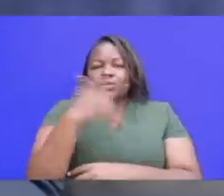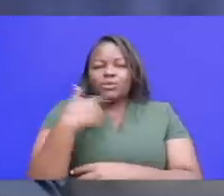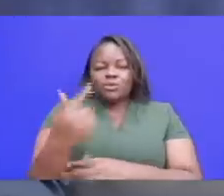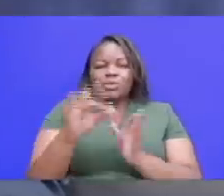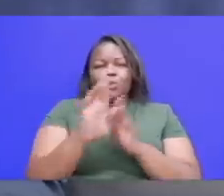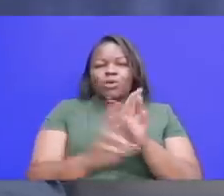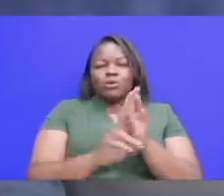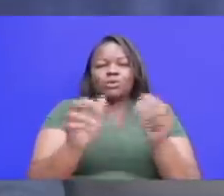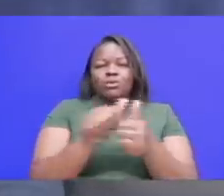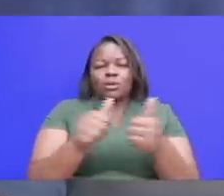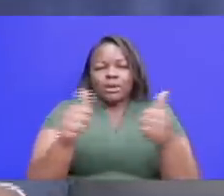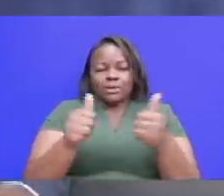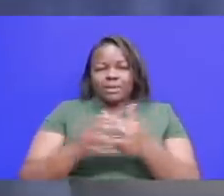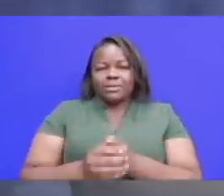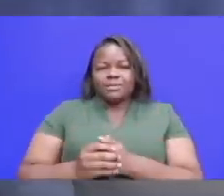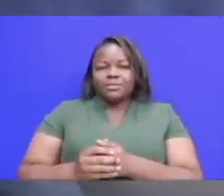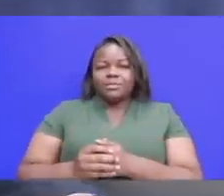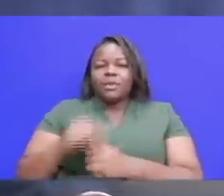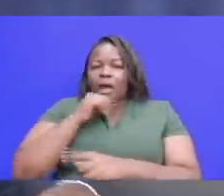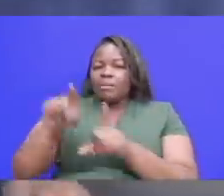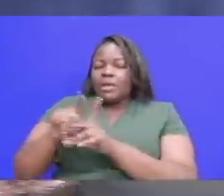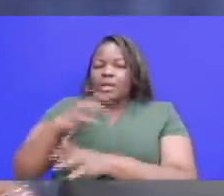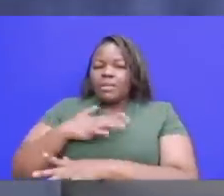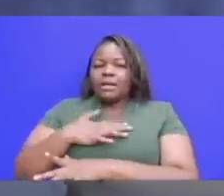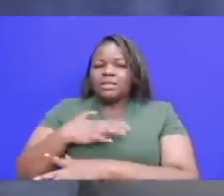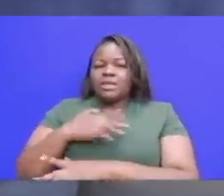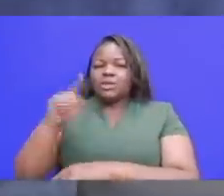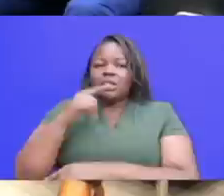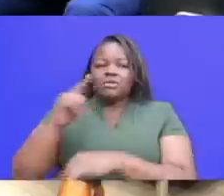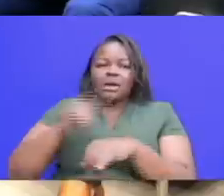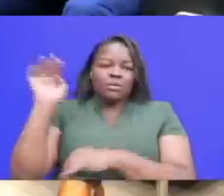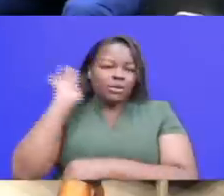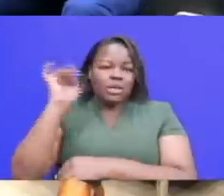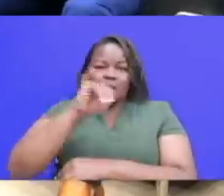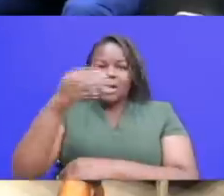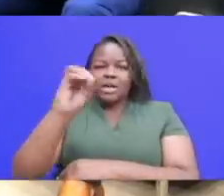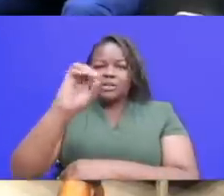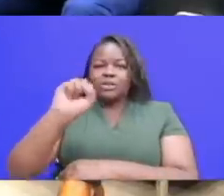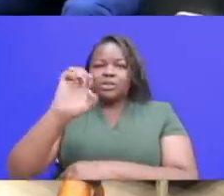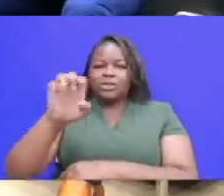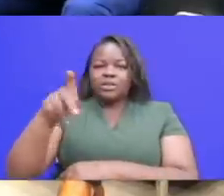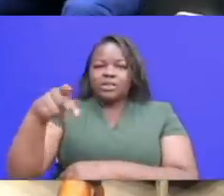Amen. Brother Migo, what do you, when you hear Joseph? In fact,